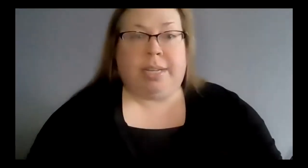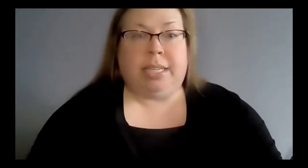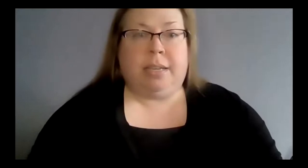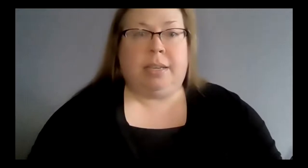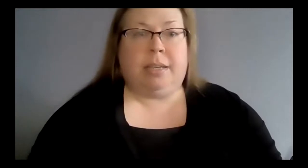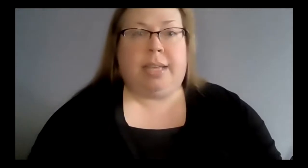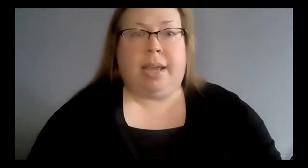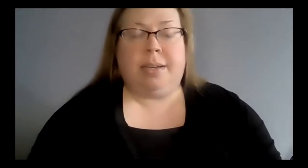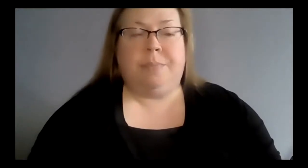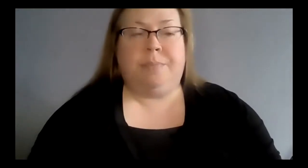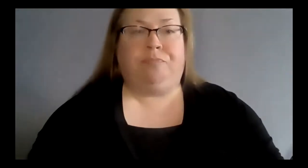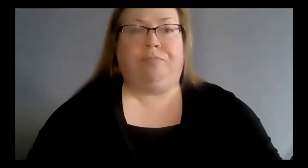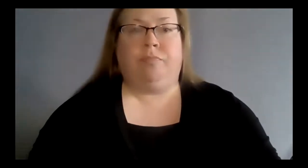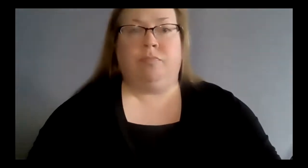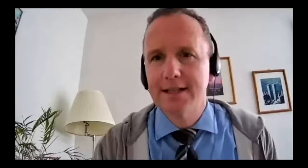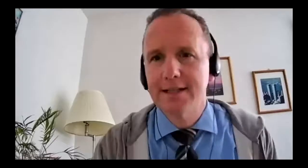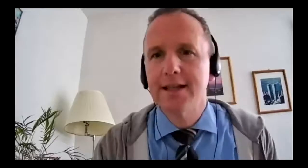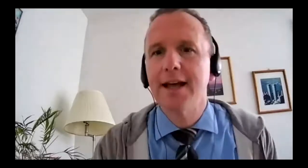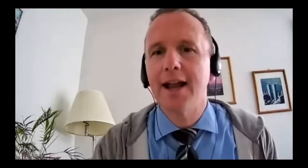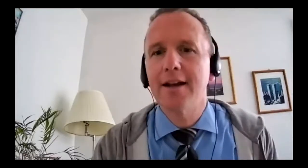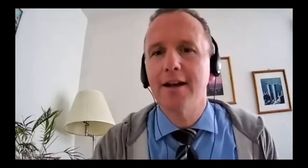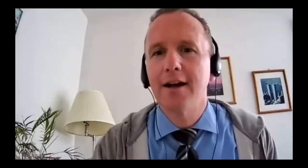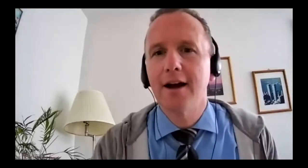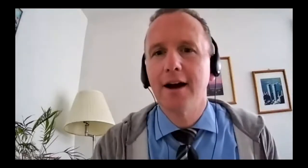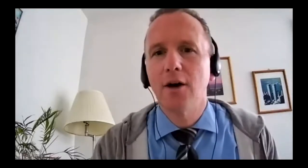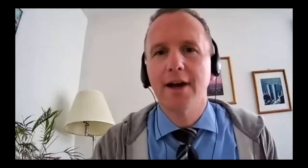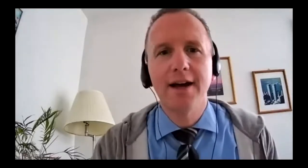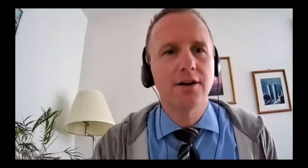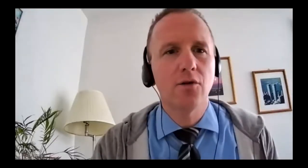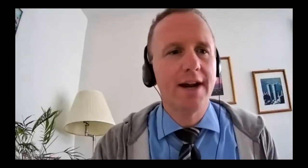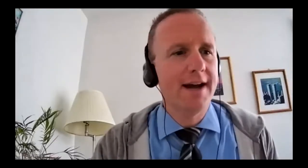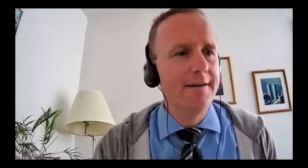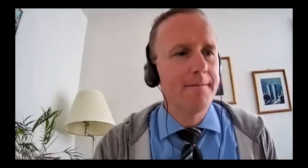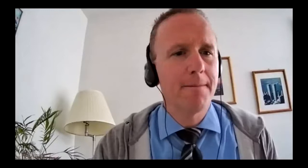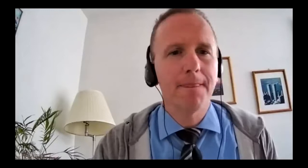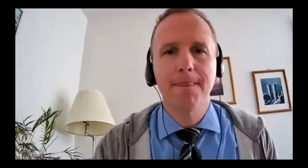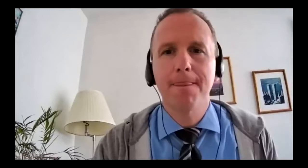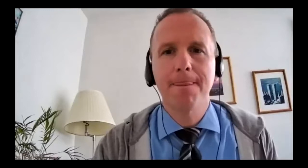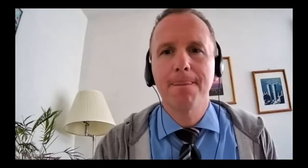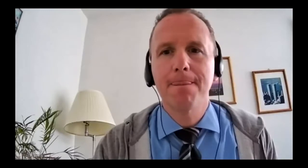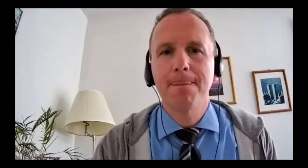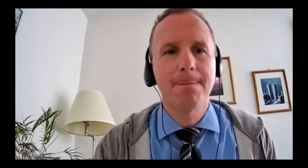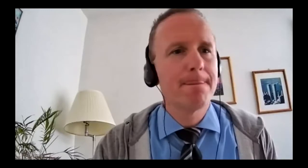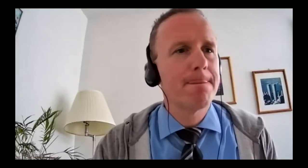Gregor is raising his hand. Okay, I didn't see that. Okay, go right ahead.